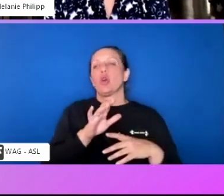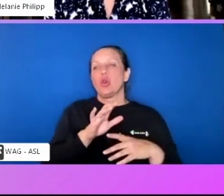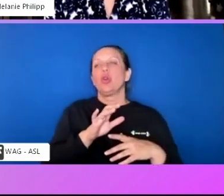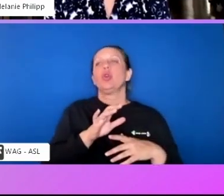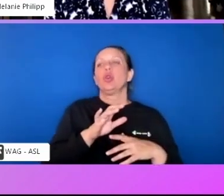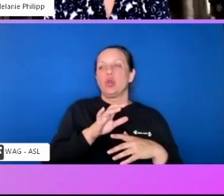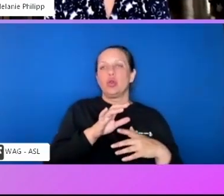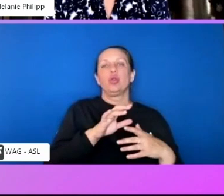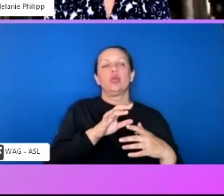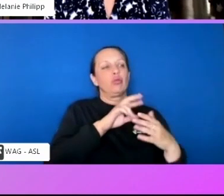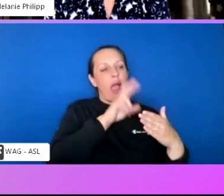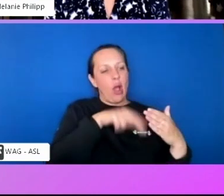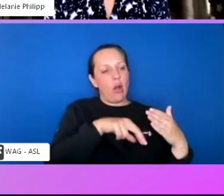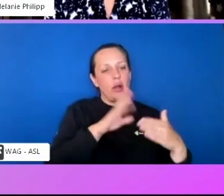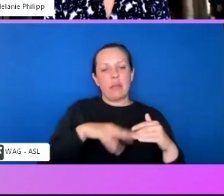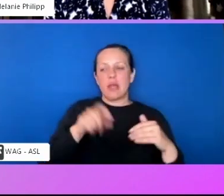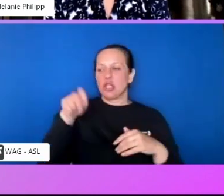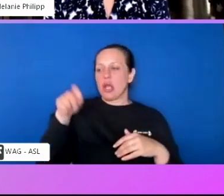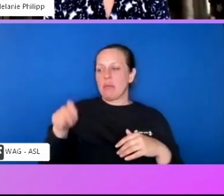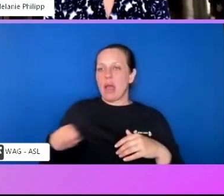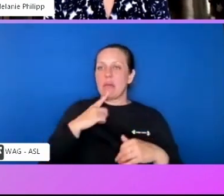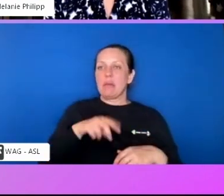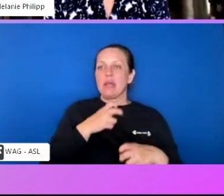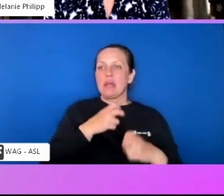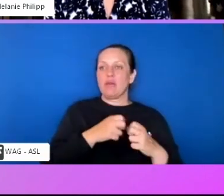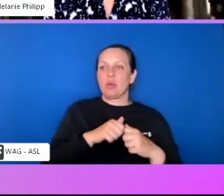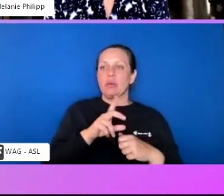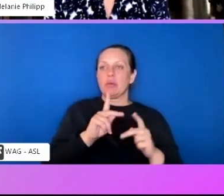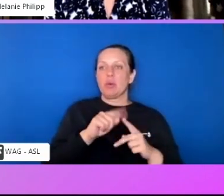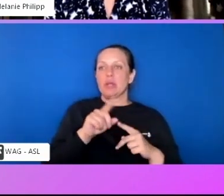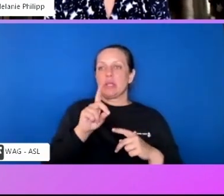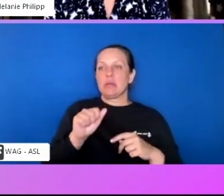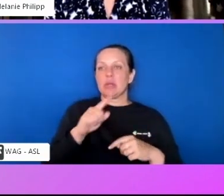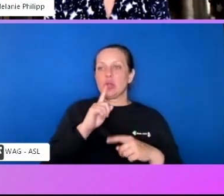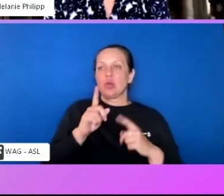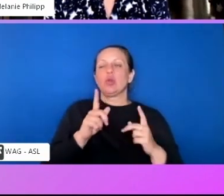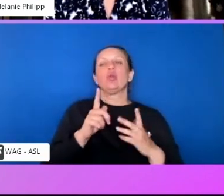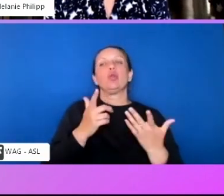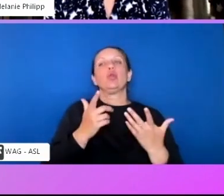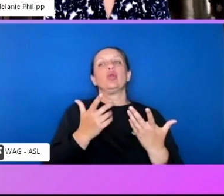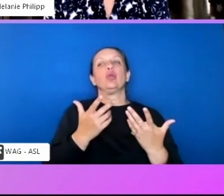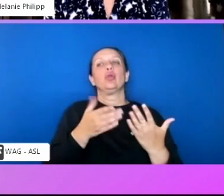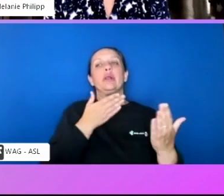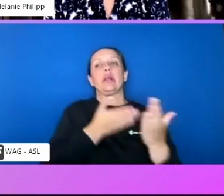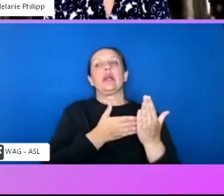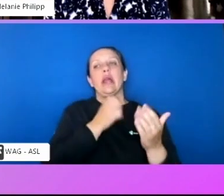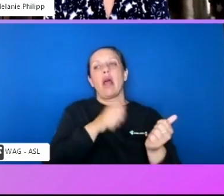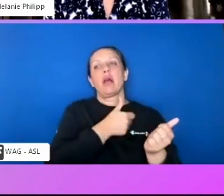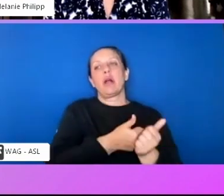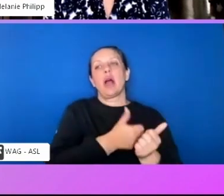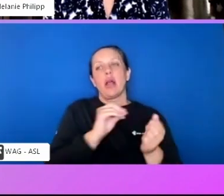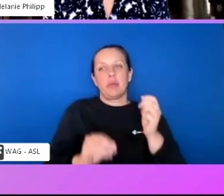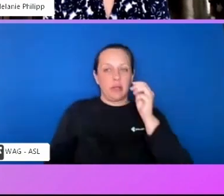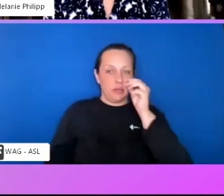boxes, but I wonder if that would make it more difficult for people with disabilities to litigate against non-compliant companies.